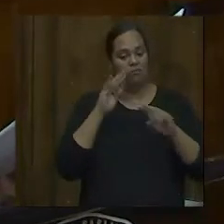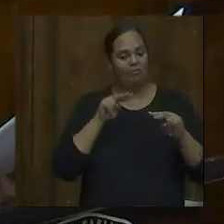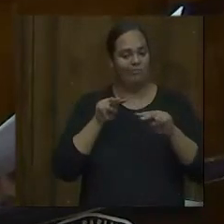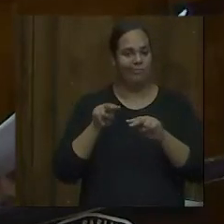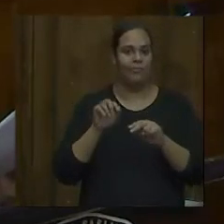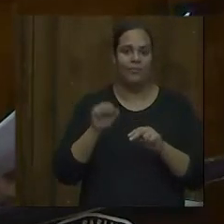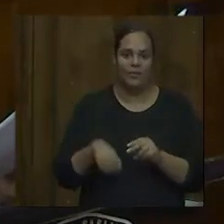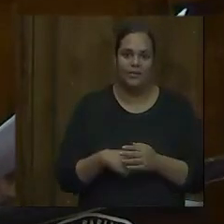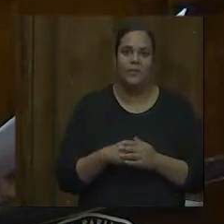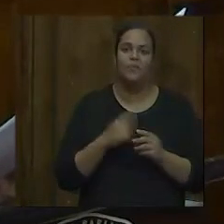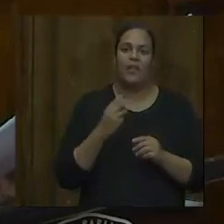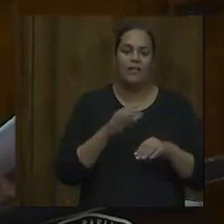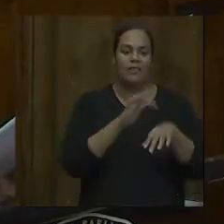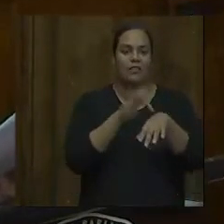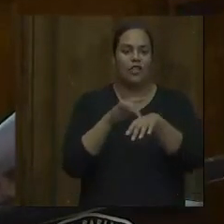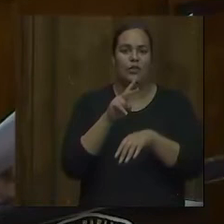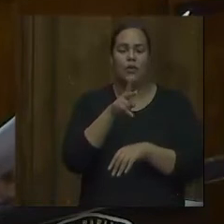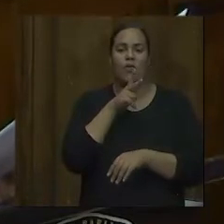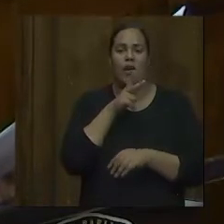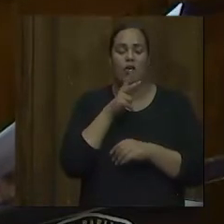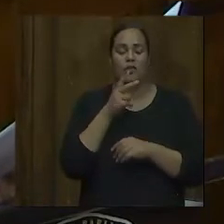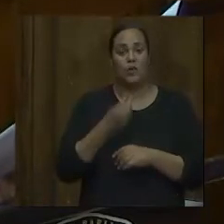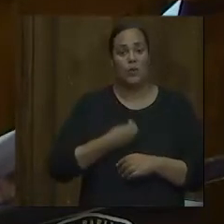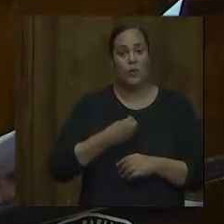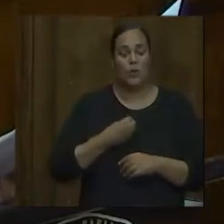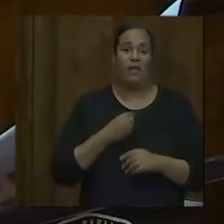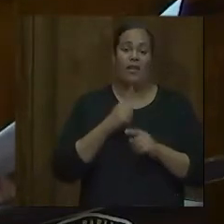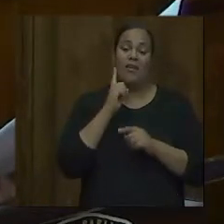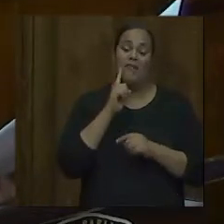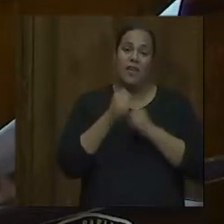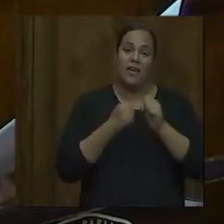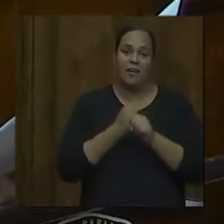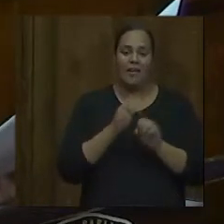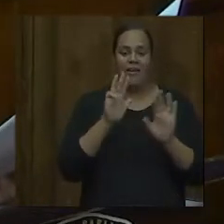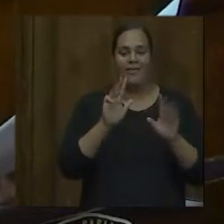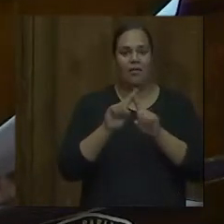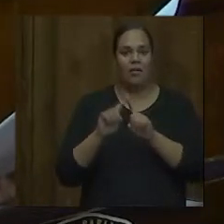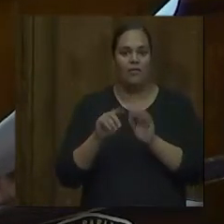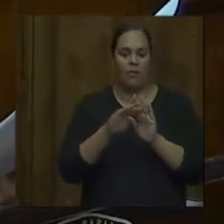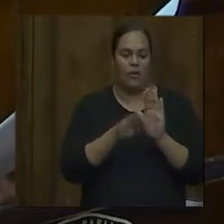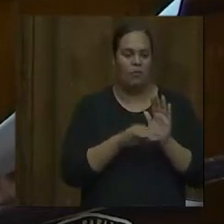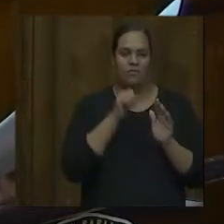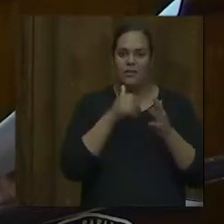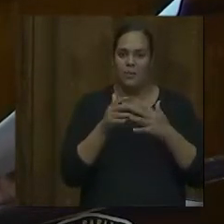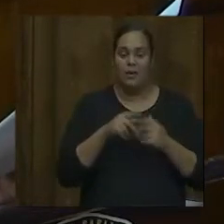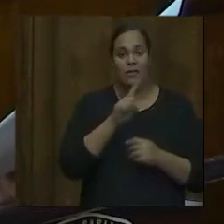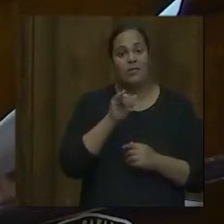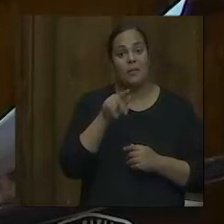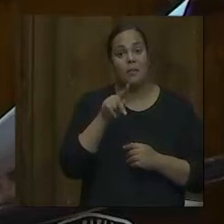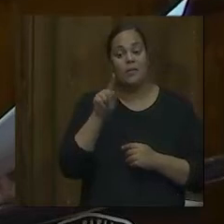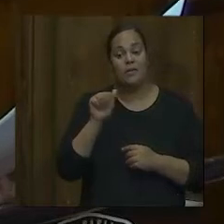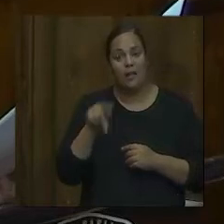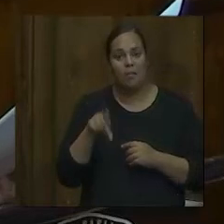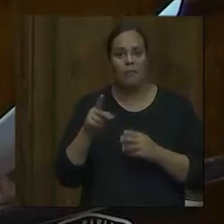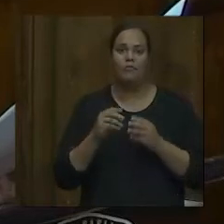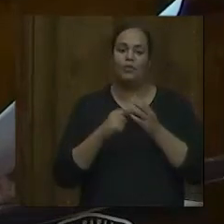Their school touches 2,000 youth each year in 9 different programs, absolutely free of charge. ZipZap has proven its